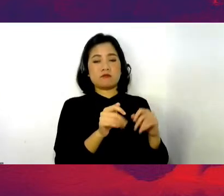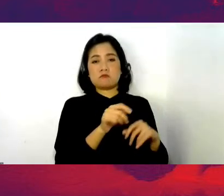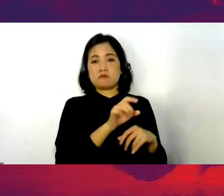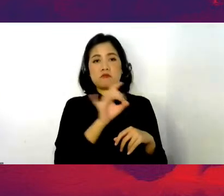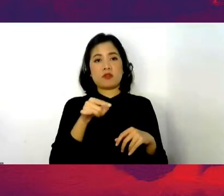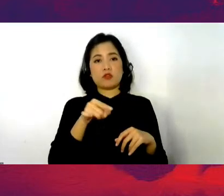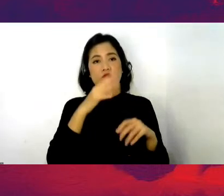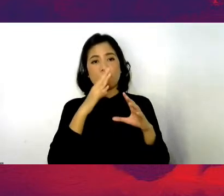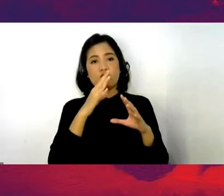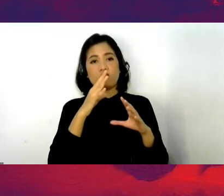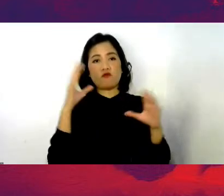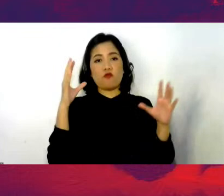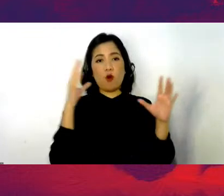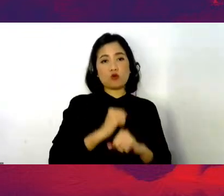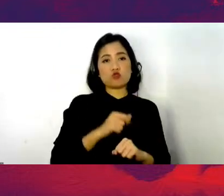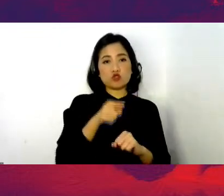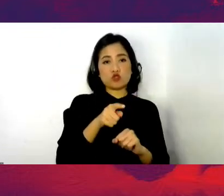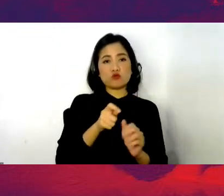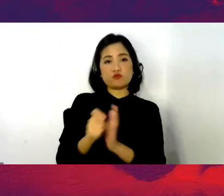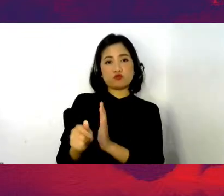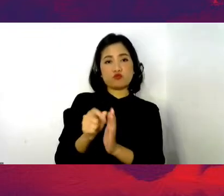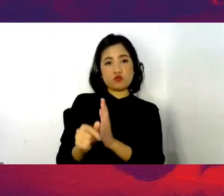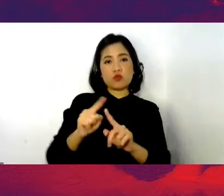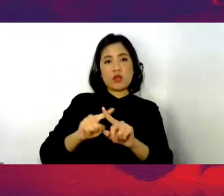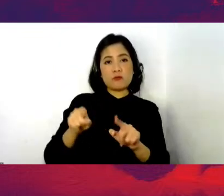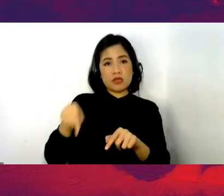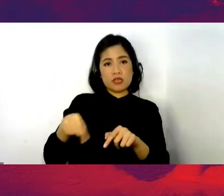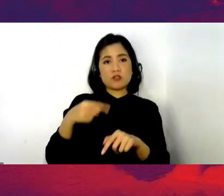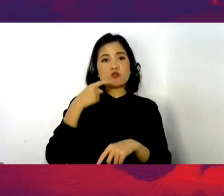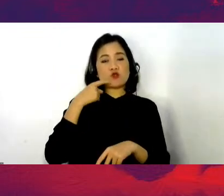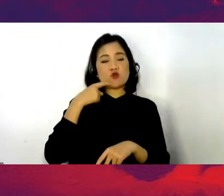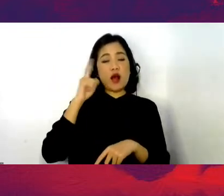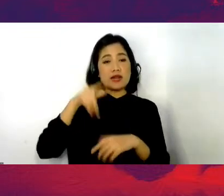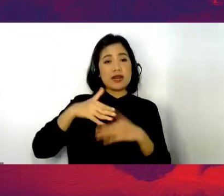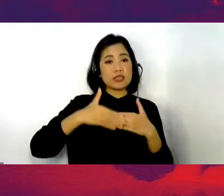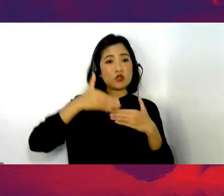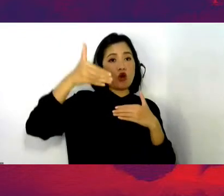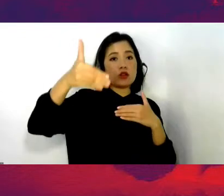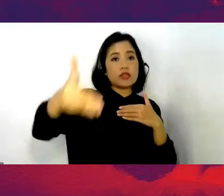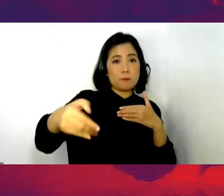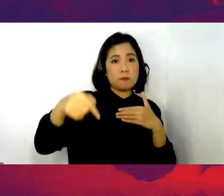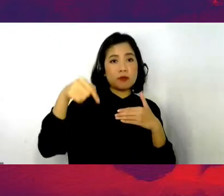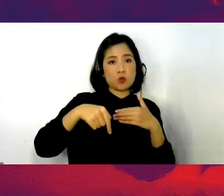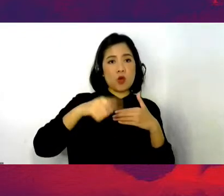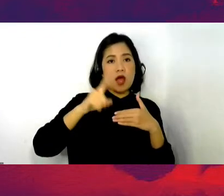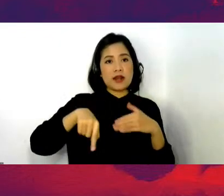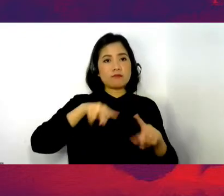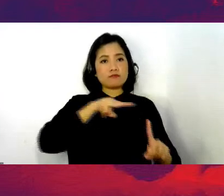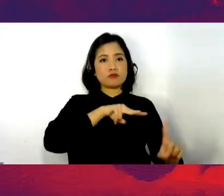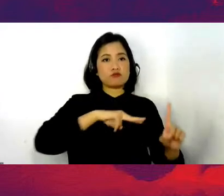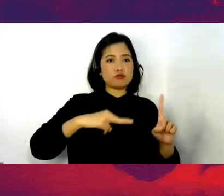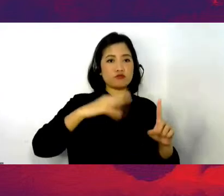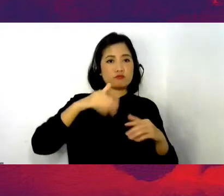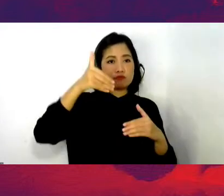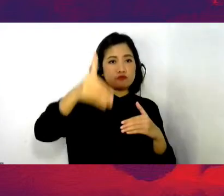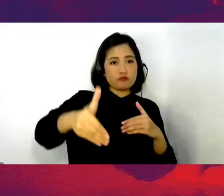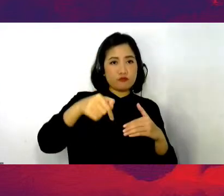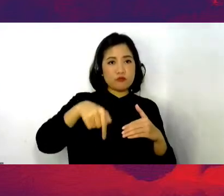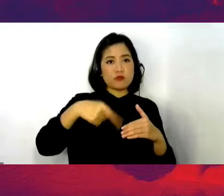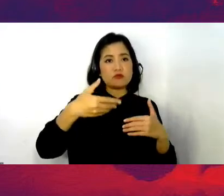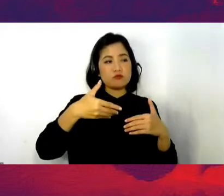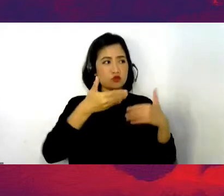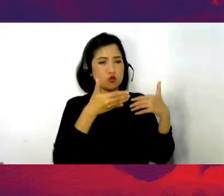our spending. But in terms of the long term, I would like to also give you a perspective of long term what we have done so far.